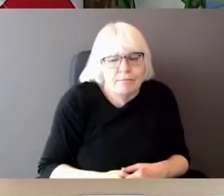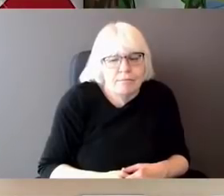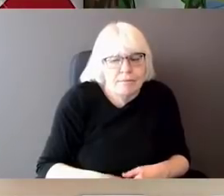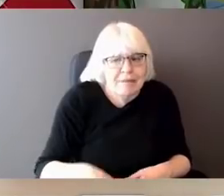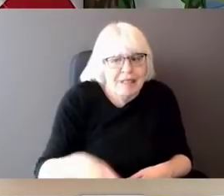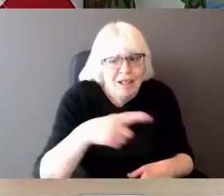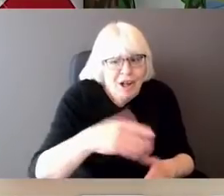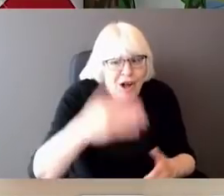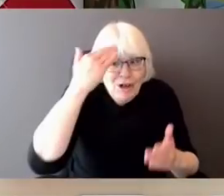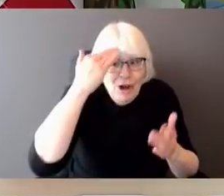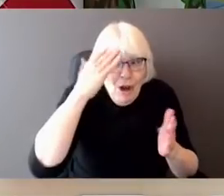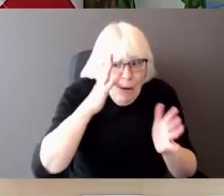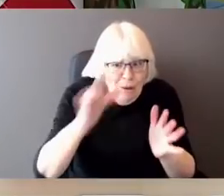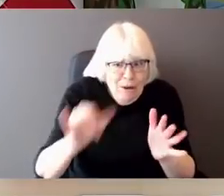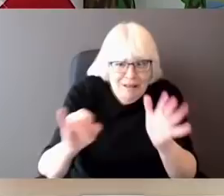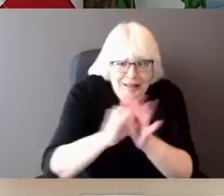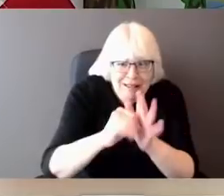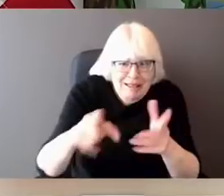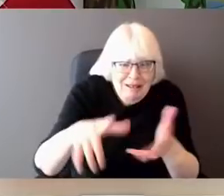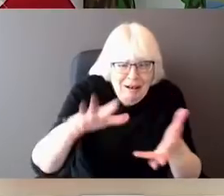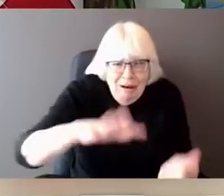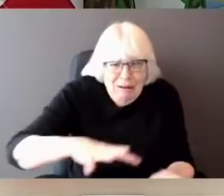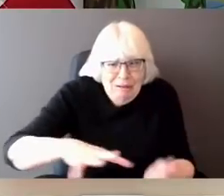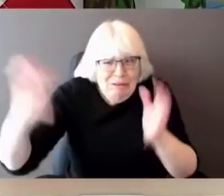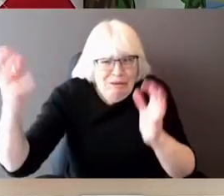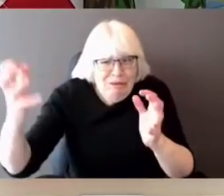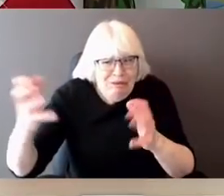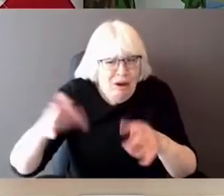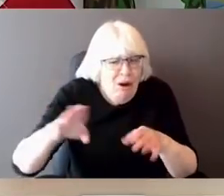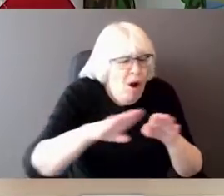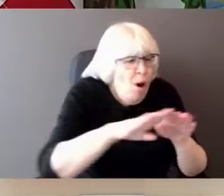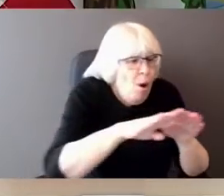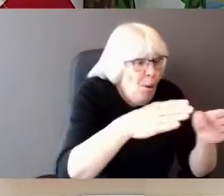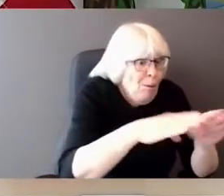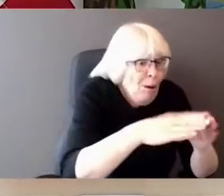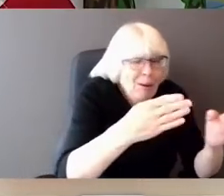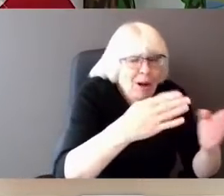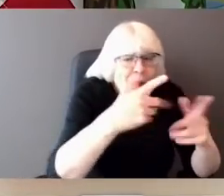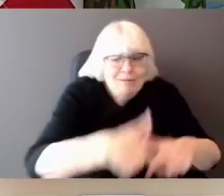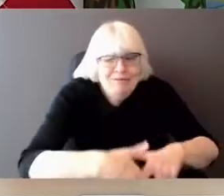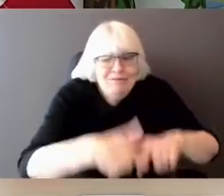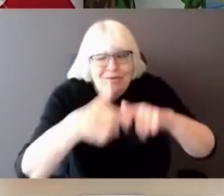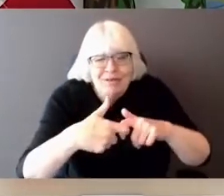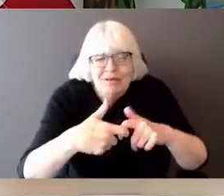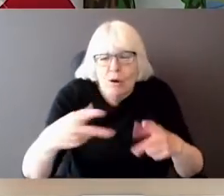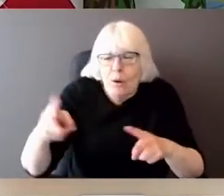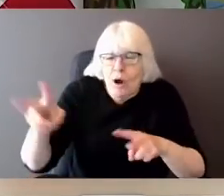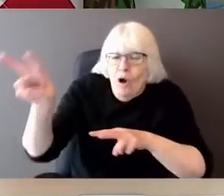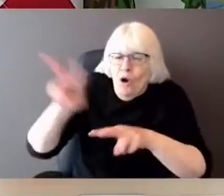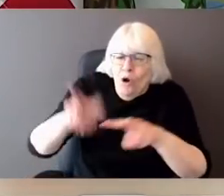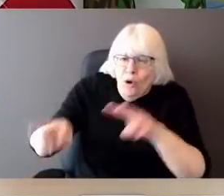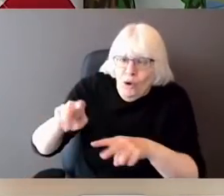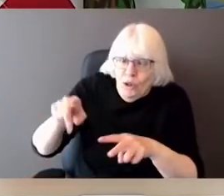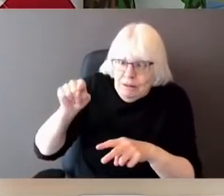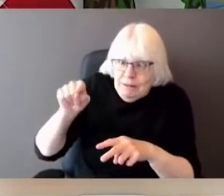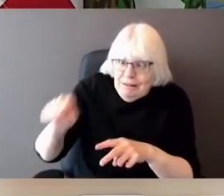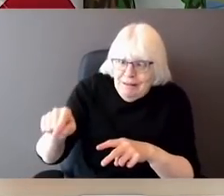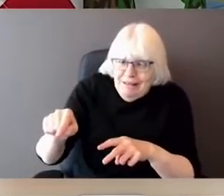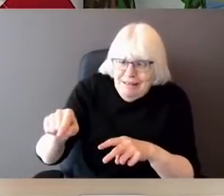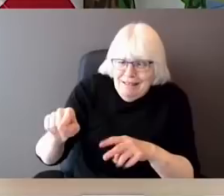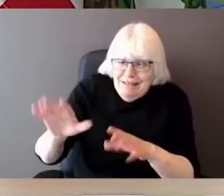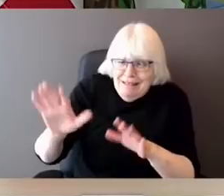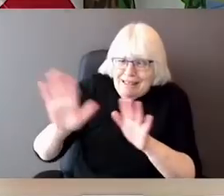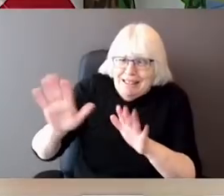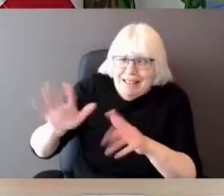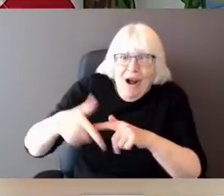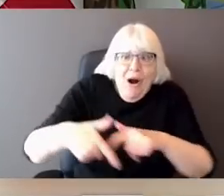specific indicators you'd look at that might be the key thing that would indicate whether we're on track or not to proceed from step 1,